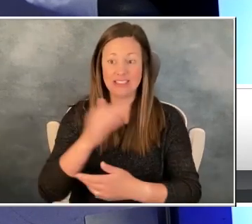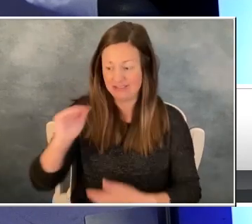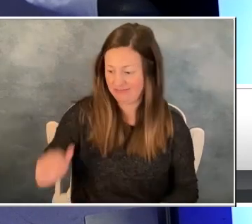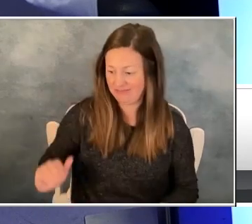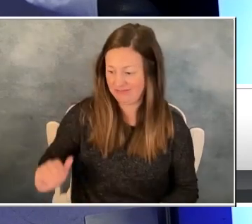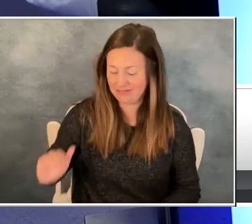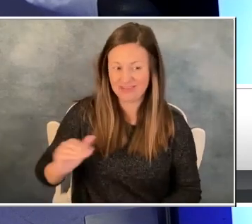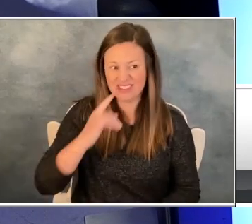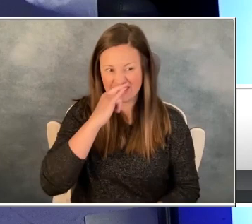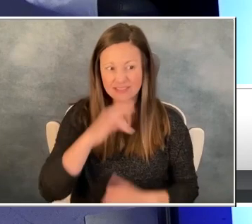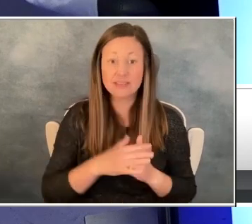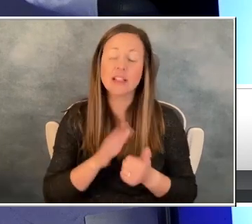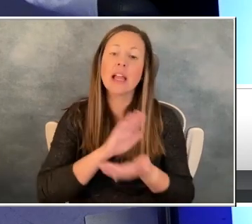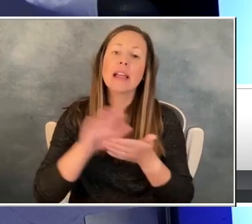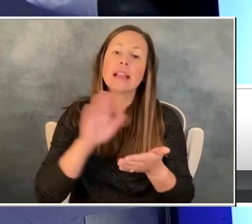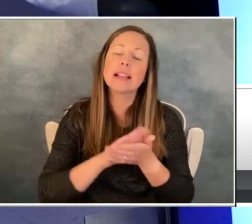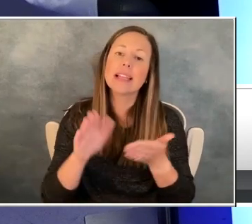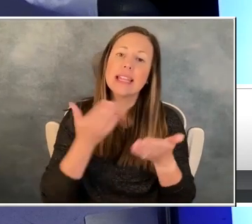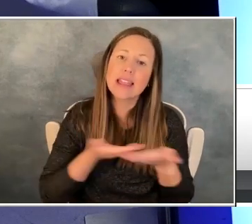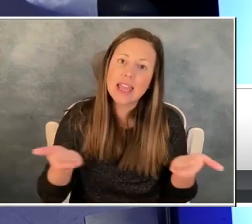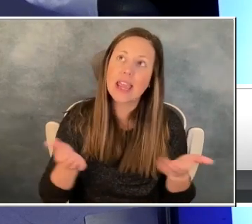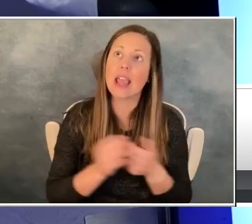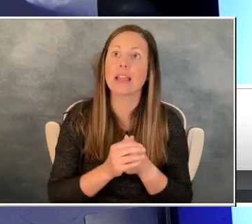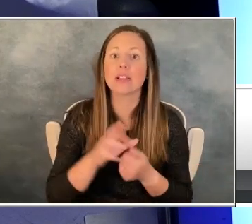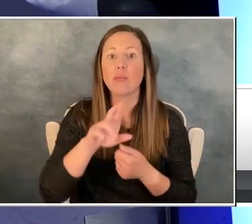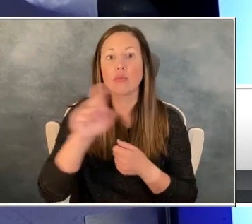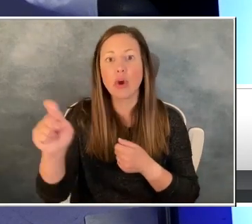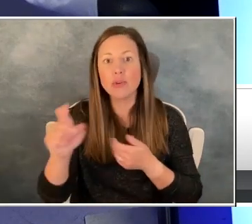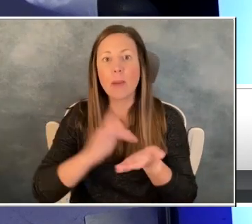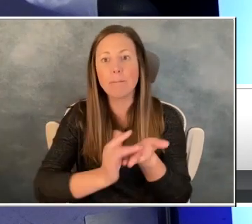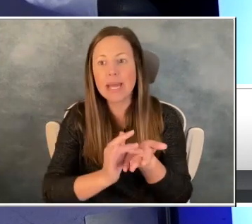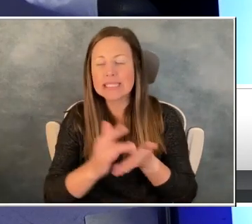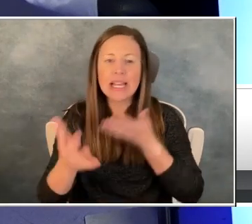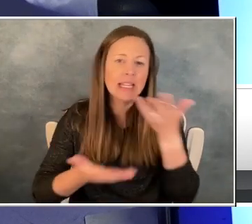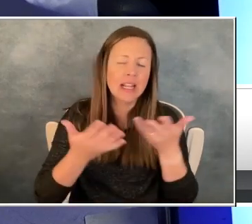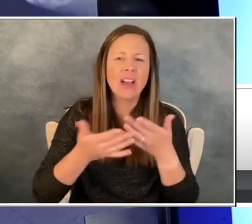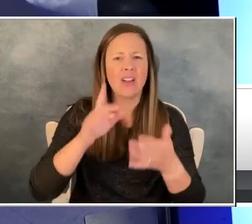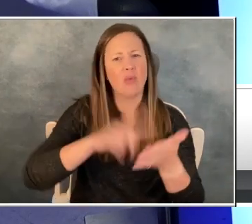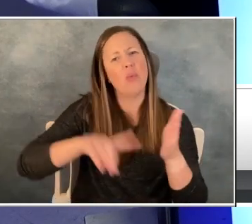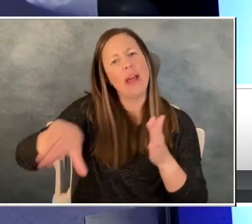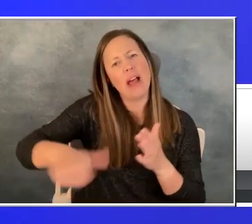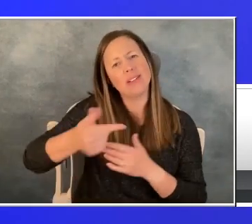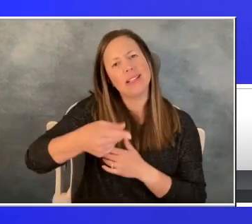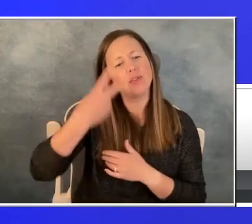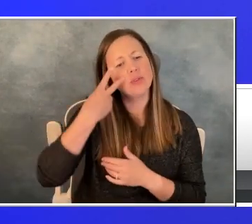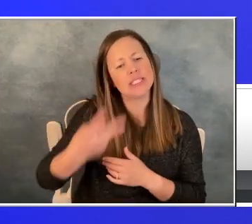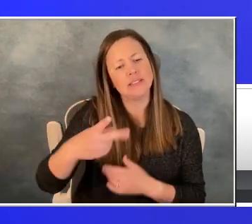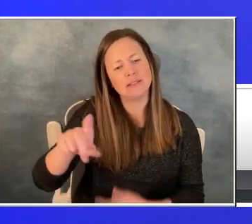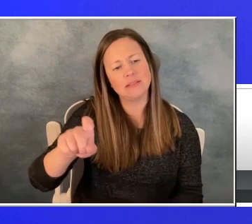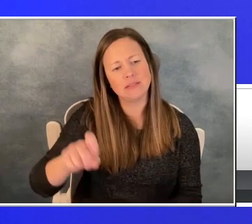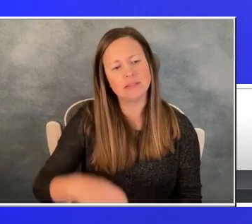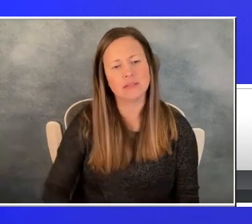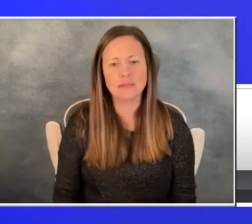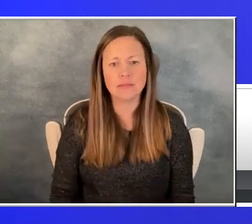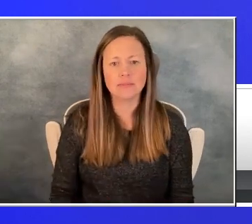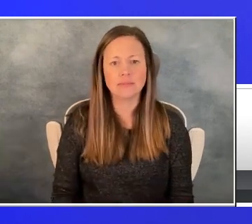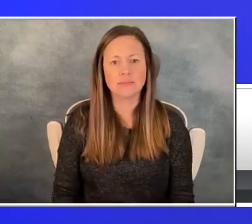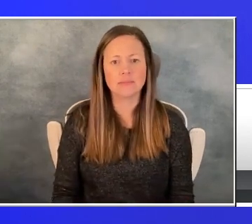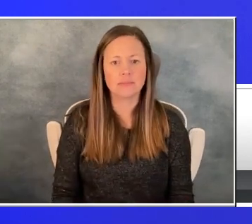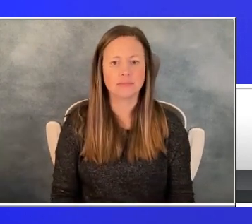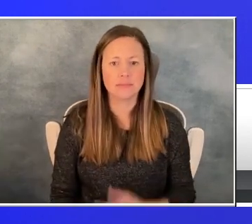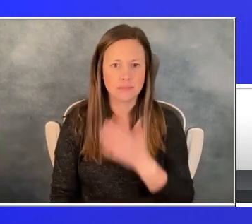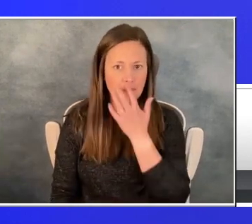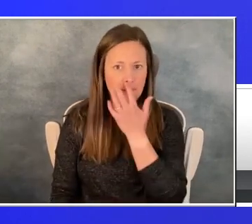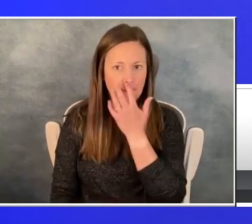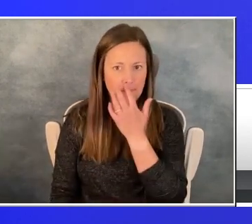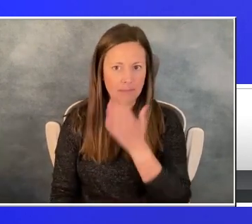and prescription drugs must be kept away from children. What else have you seen, Dr. Silver? So something that is kind of unique that people may not think about